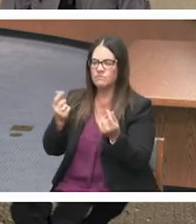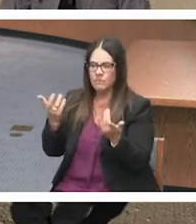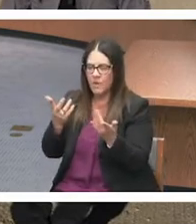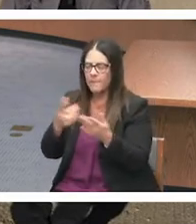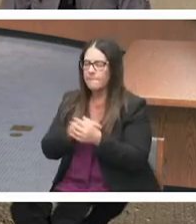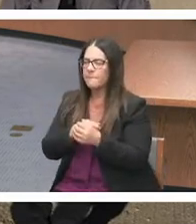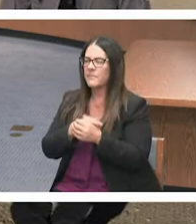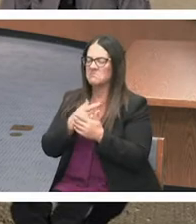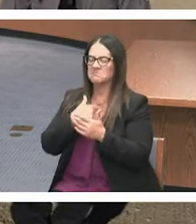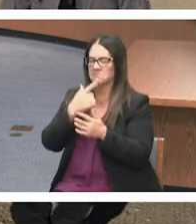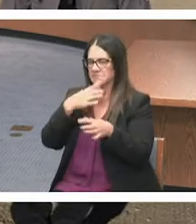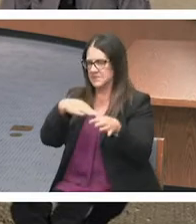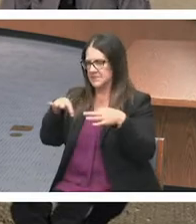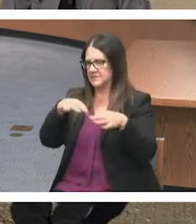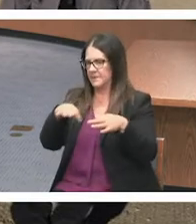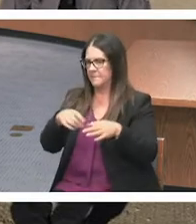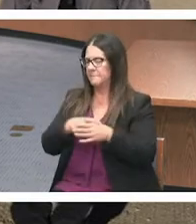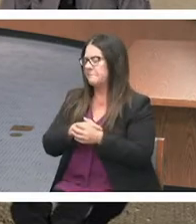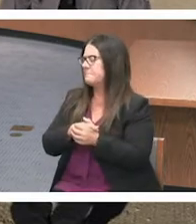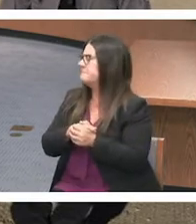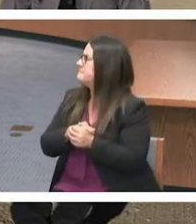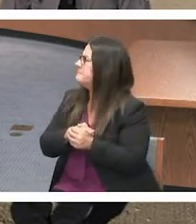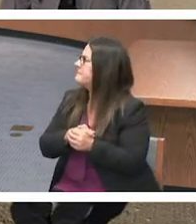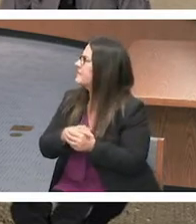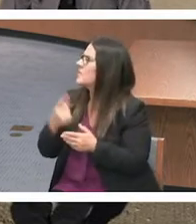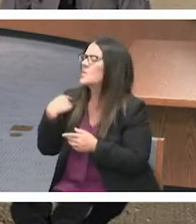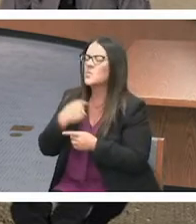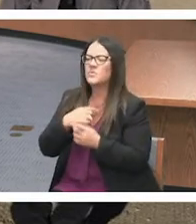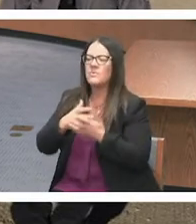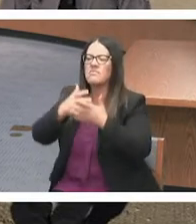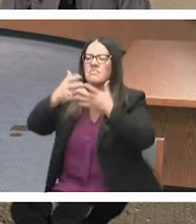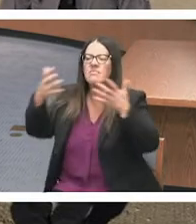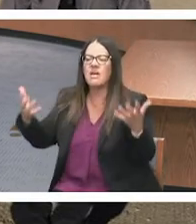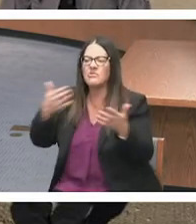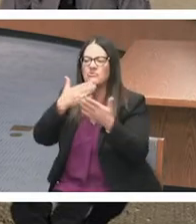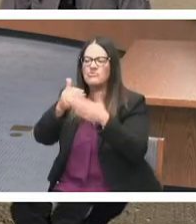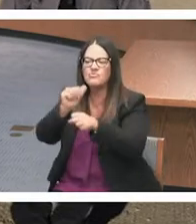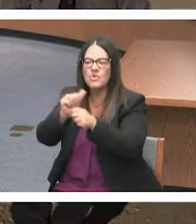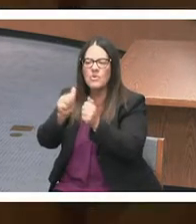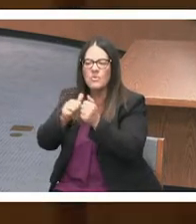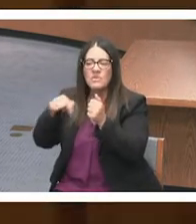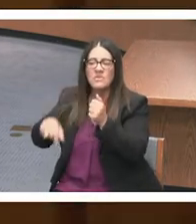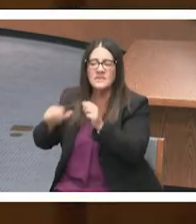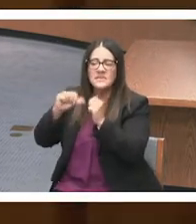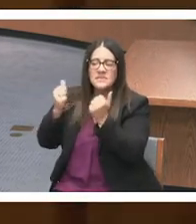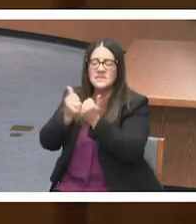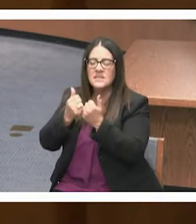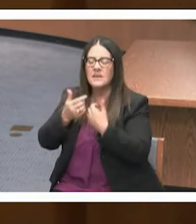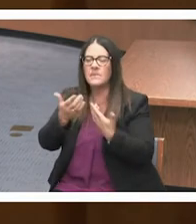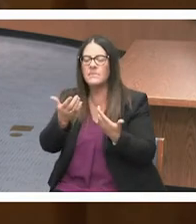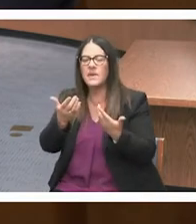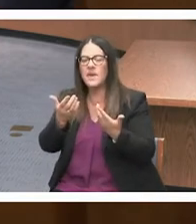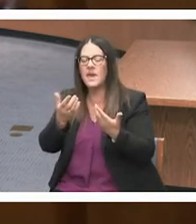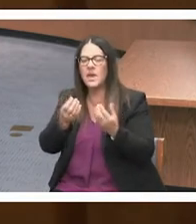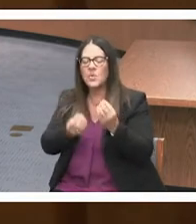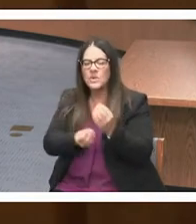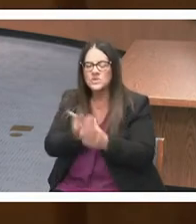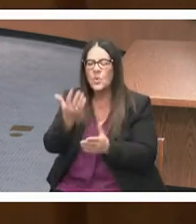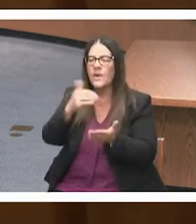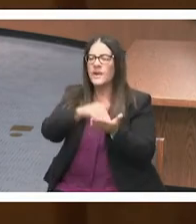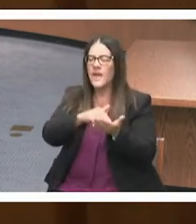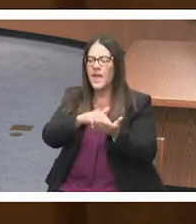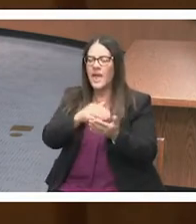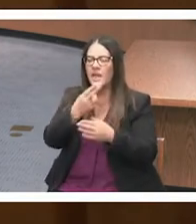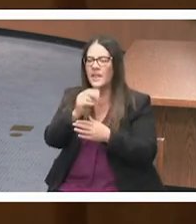moment to describe that. We do so much good work within this agency, whether it's restoring habitat or building park trails like the one you